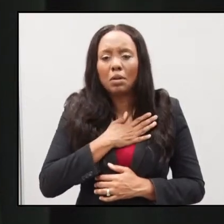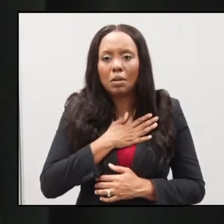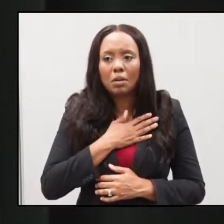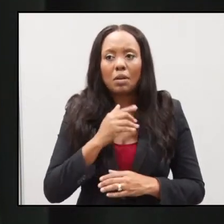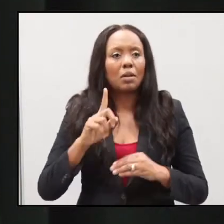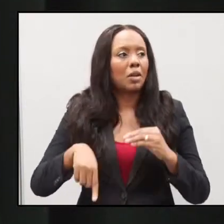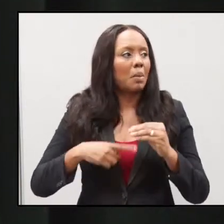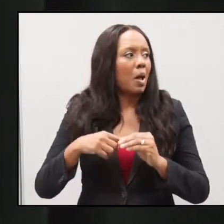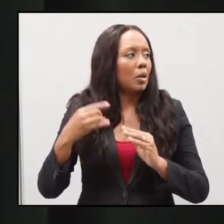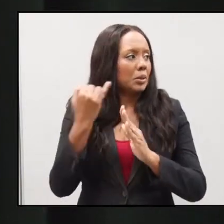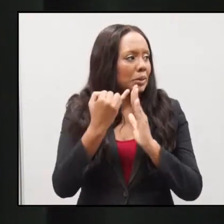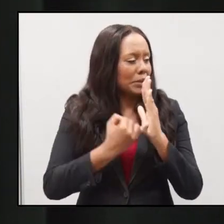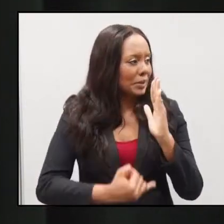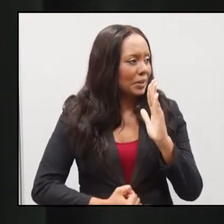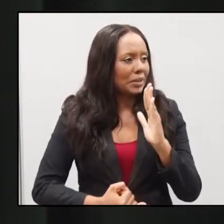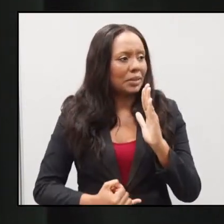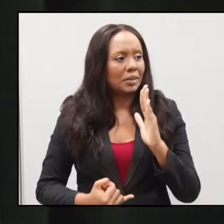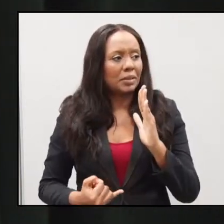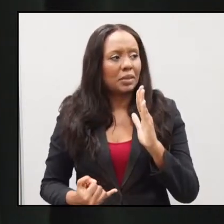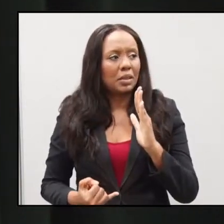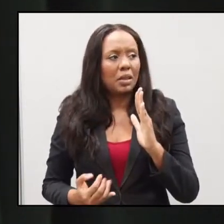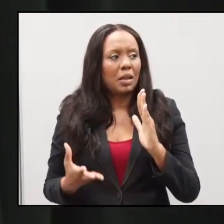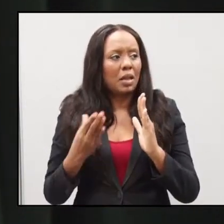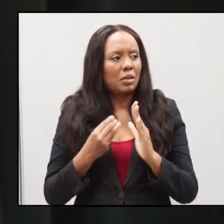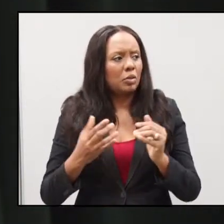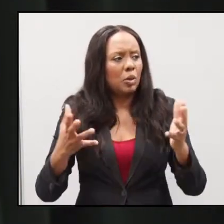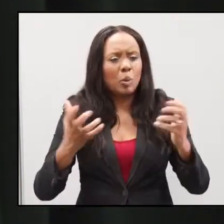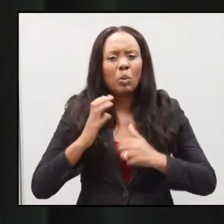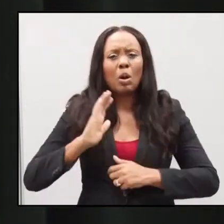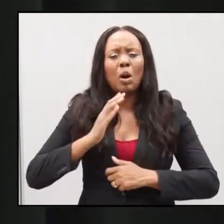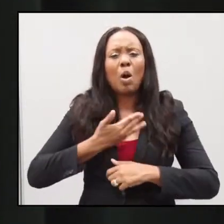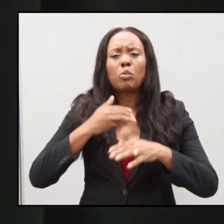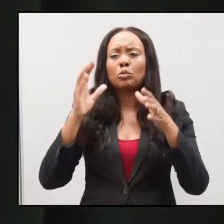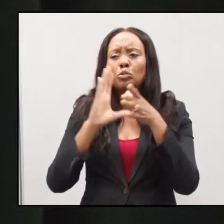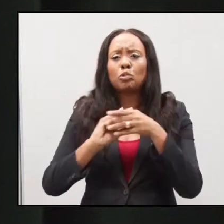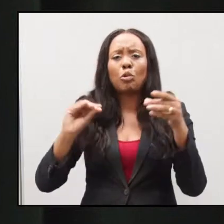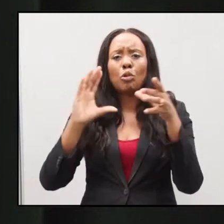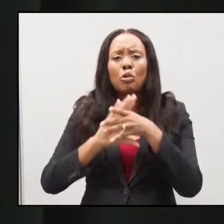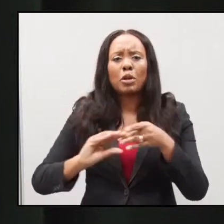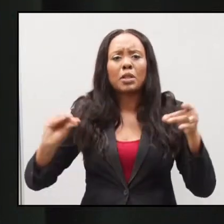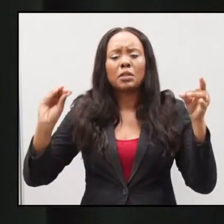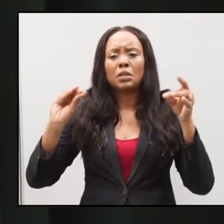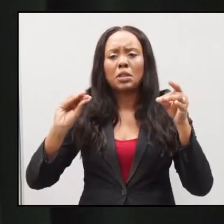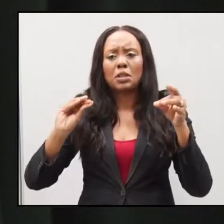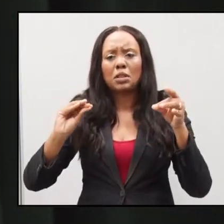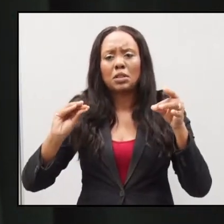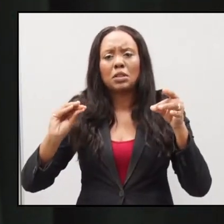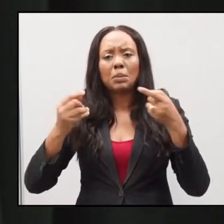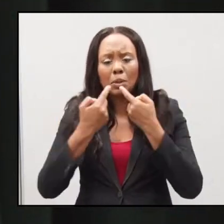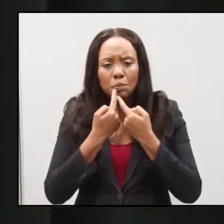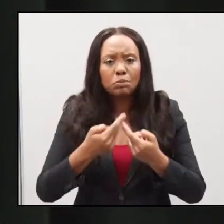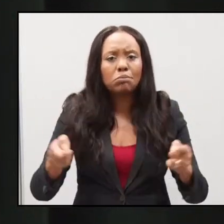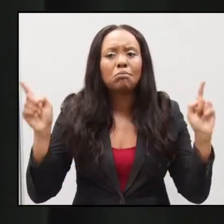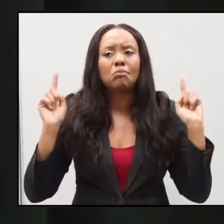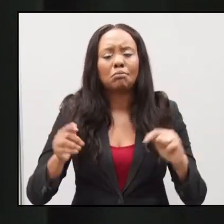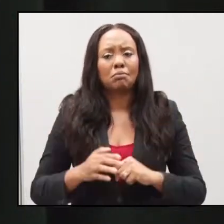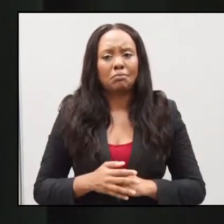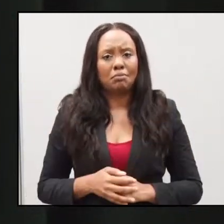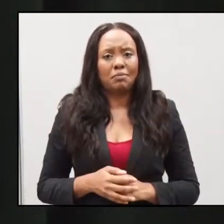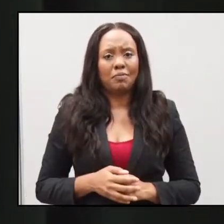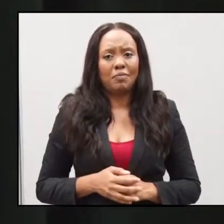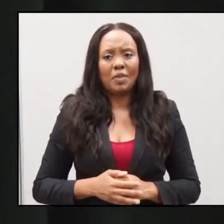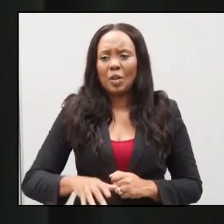design in calling forth the stories of the ancestors, is the first phase of what's envisaged to be a